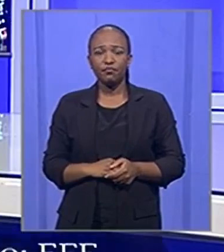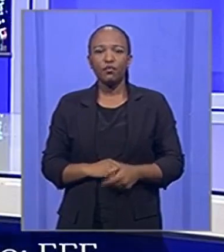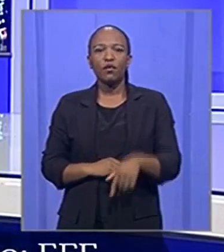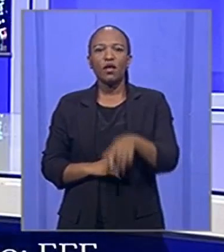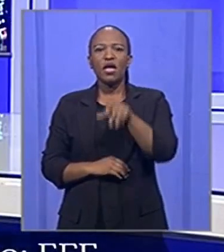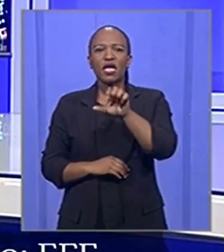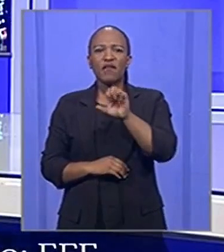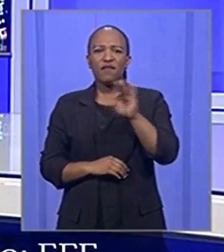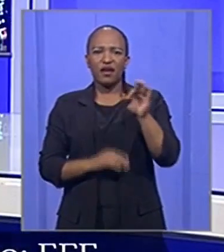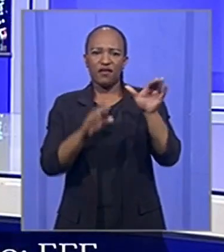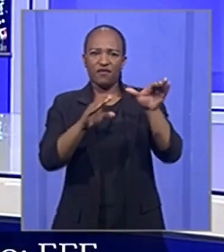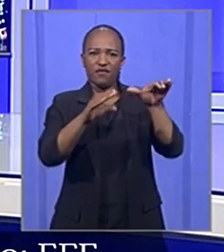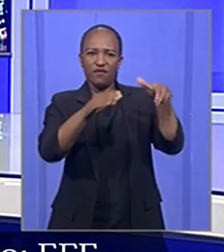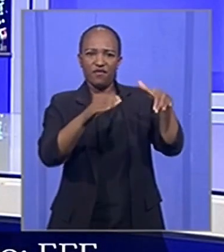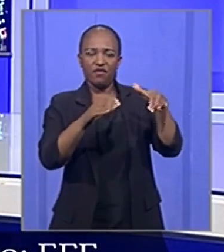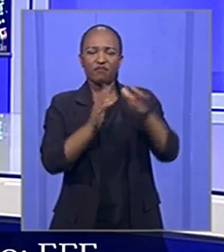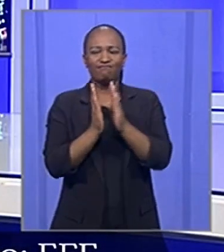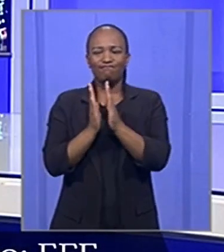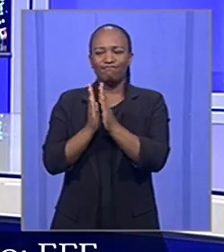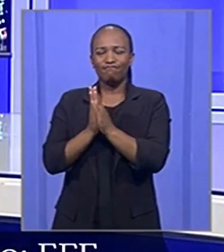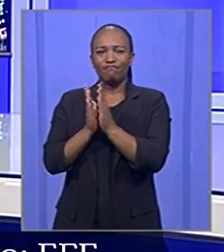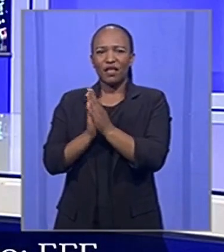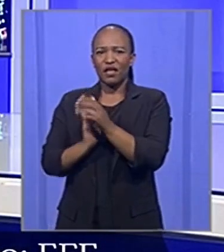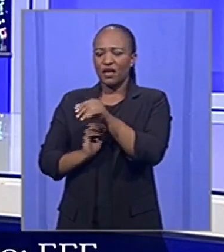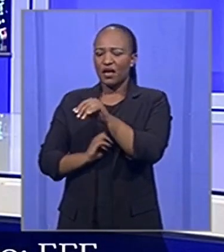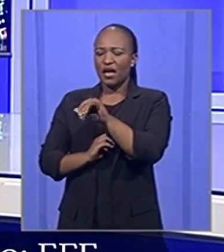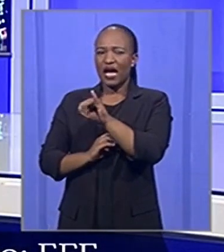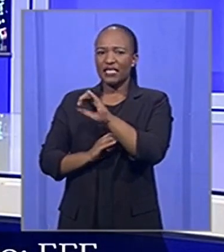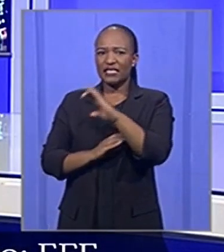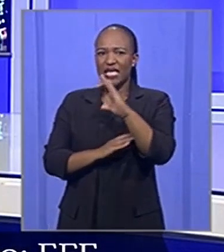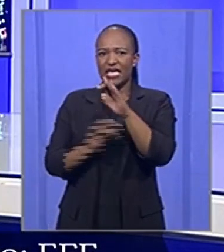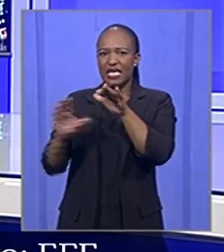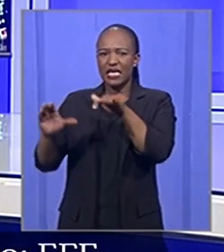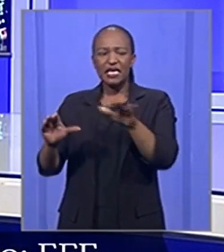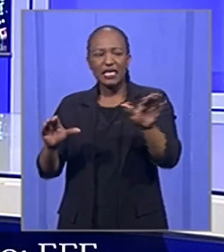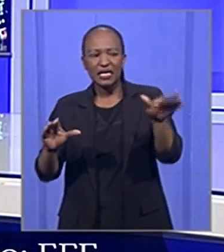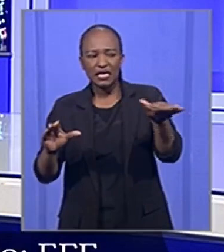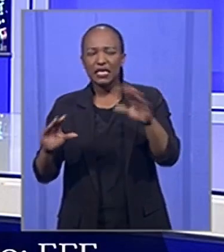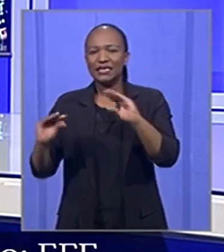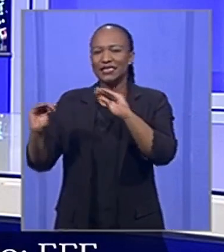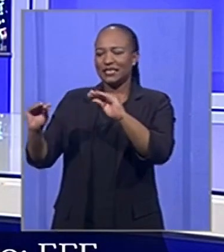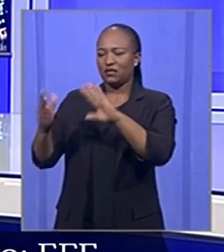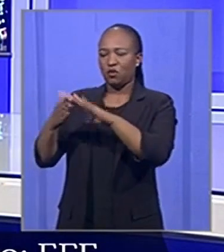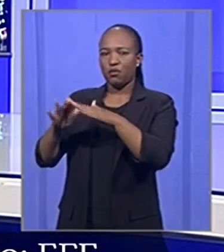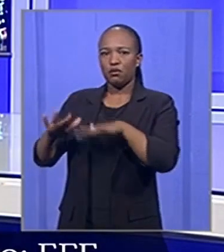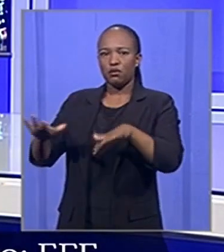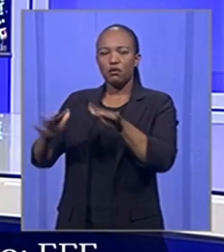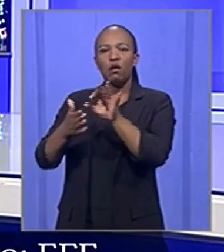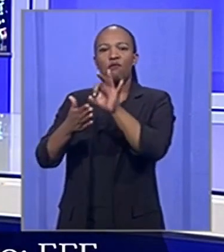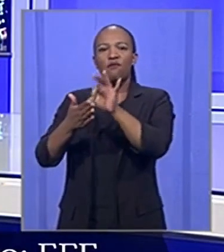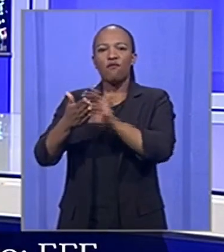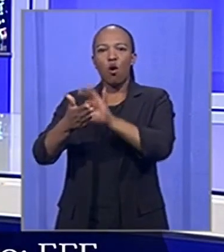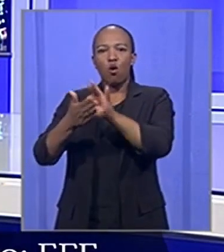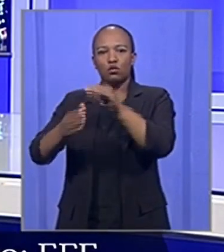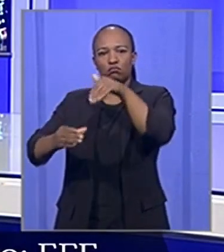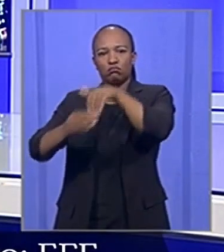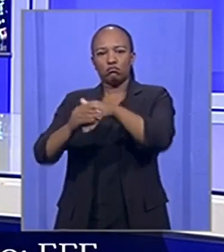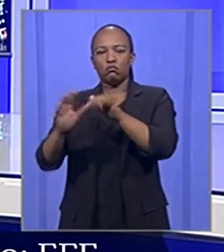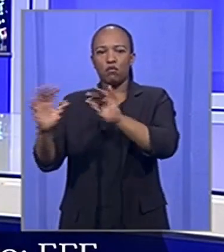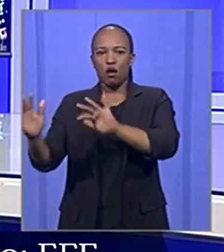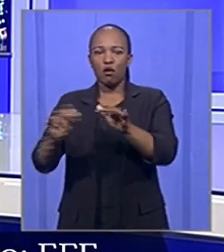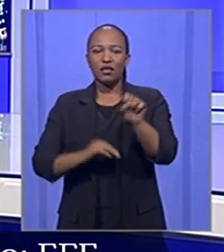EFF e pileditse ho IEC ho kena letsholong la ho ruta bakgethi ka dikgetho ho netefatsa hore ma-Afrika